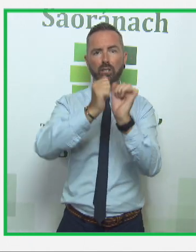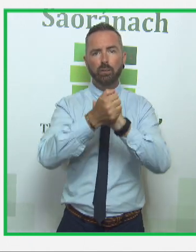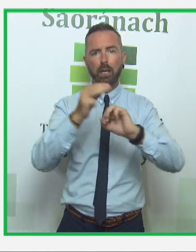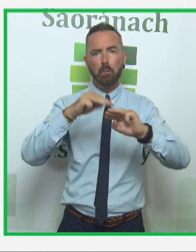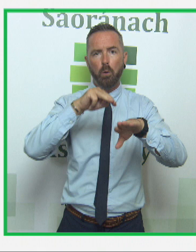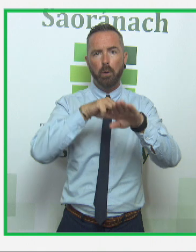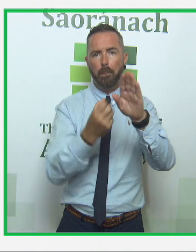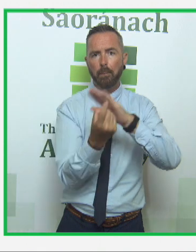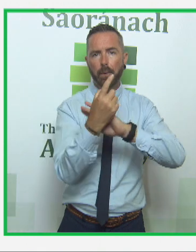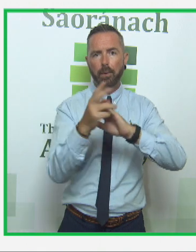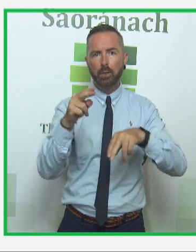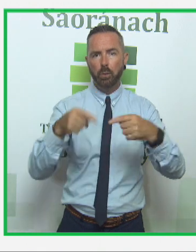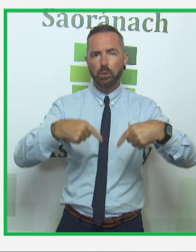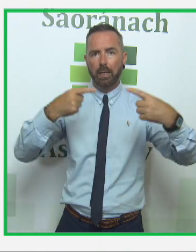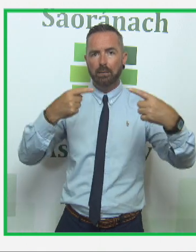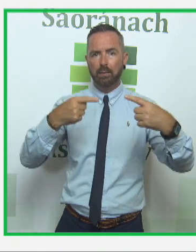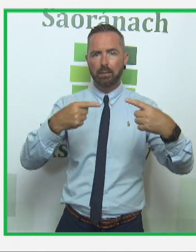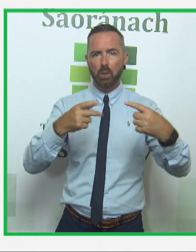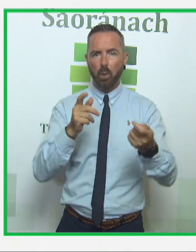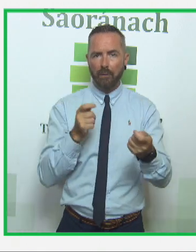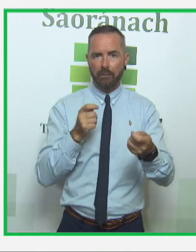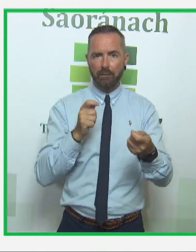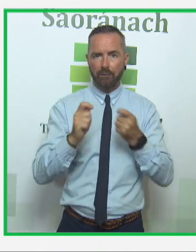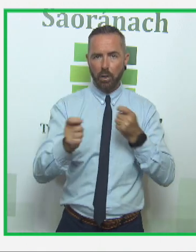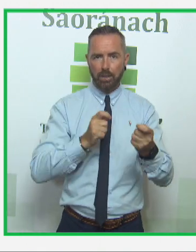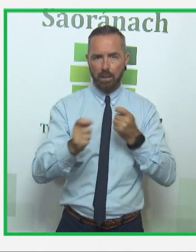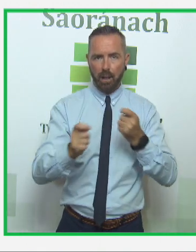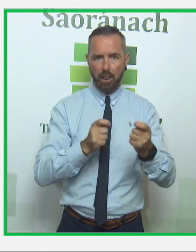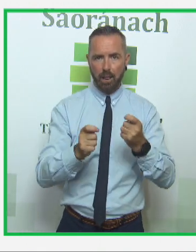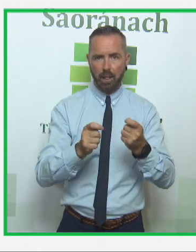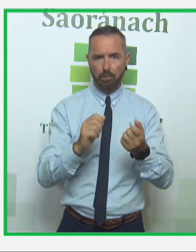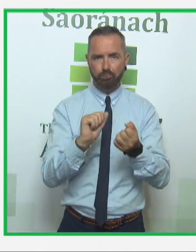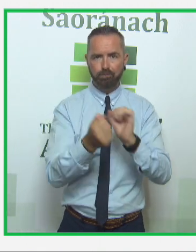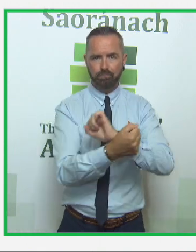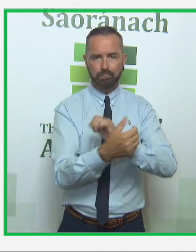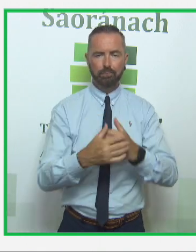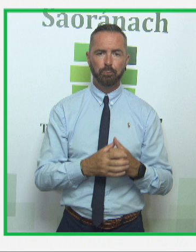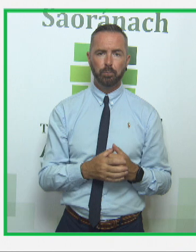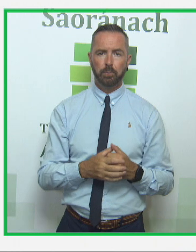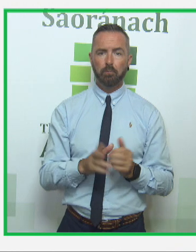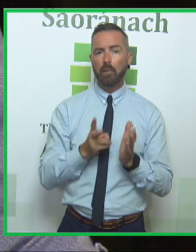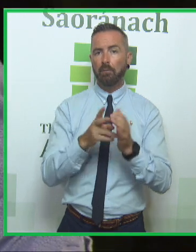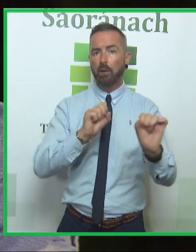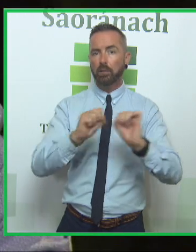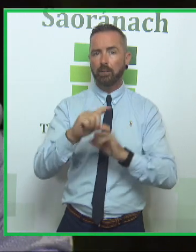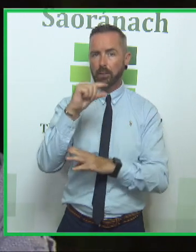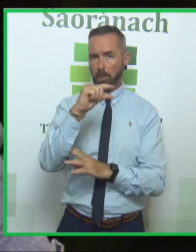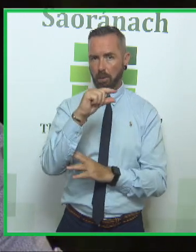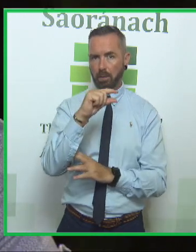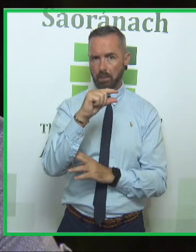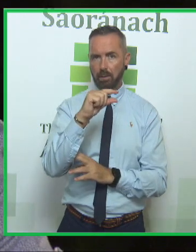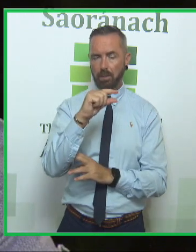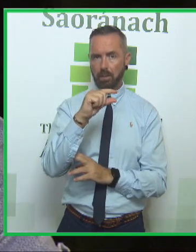up. So we're versatile and agile. And voluntary services tend to be smaller